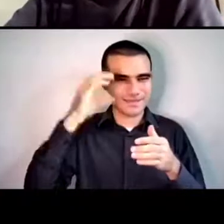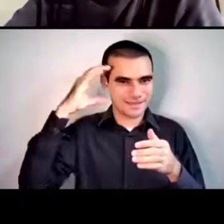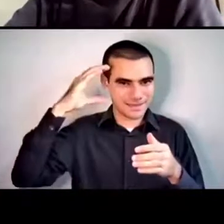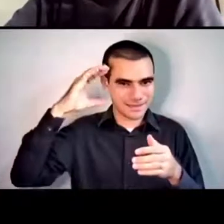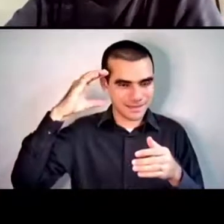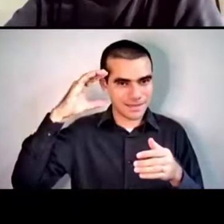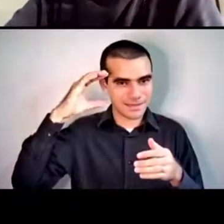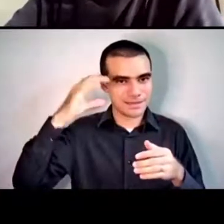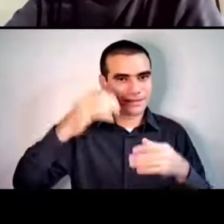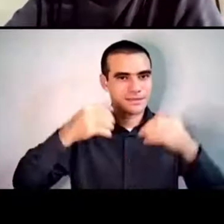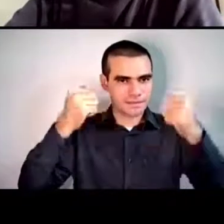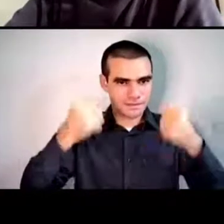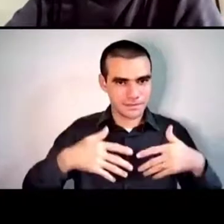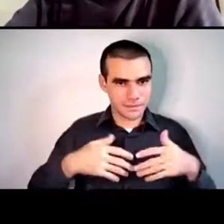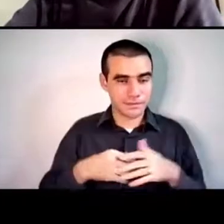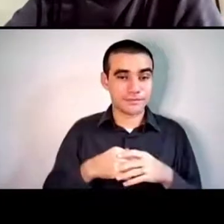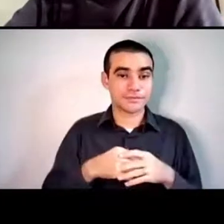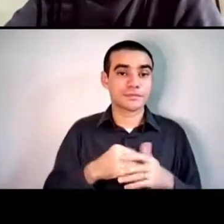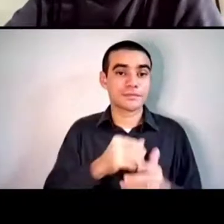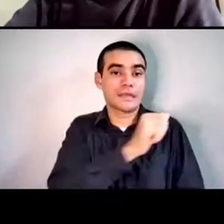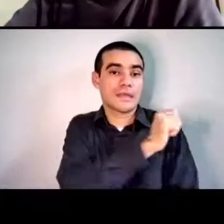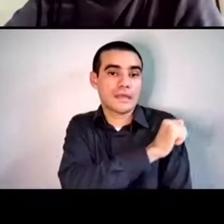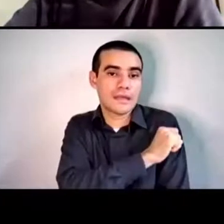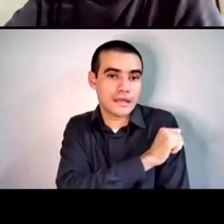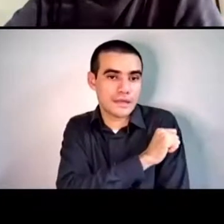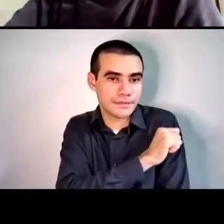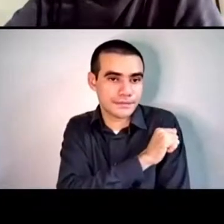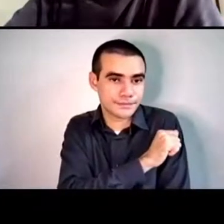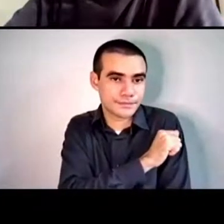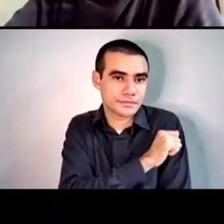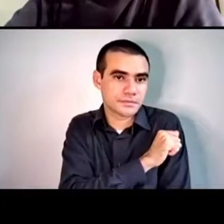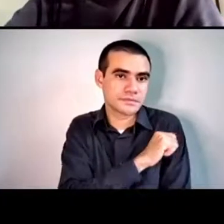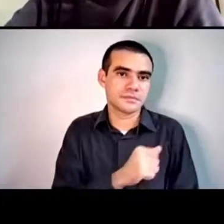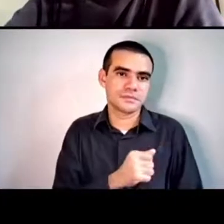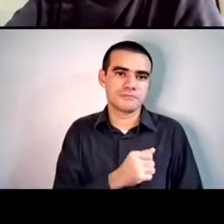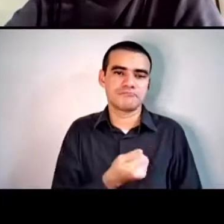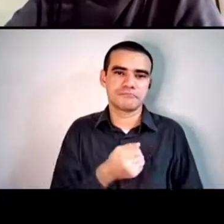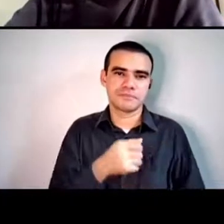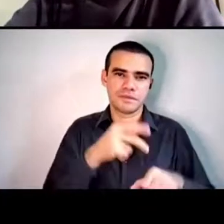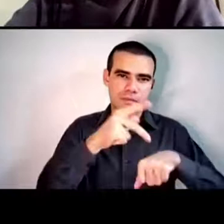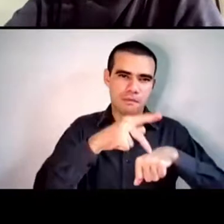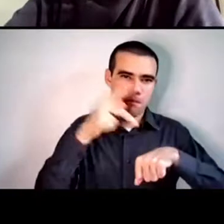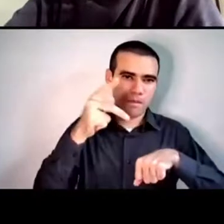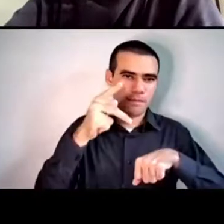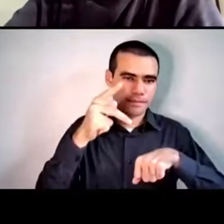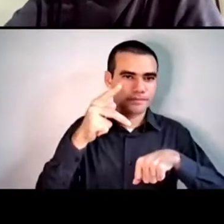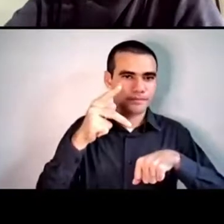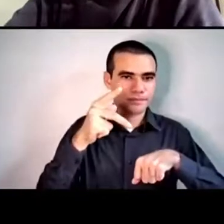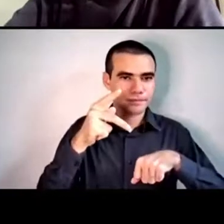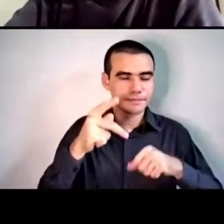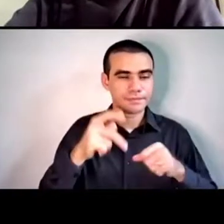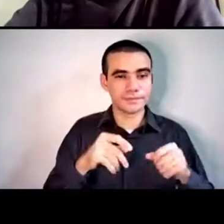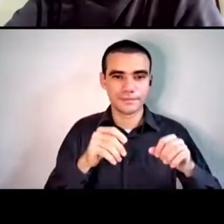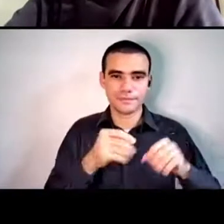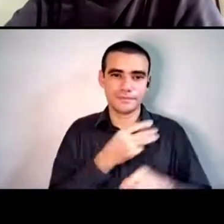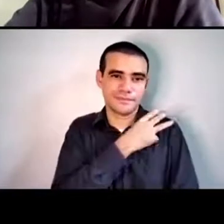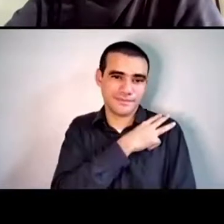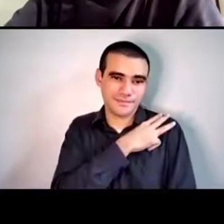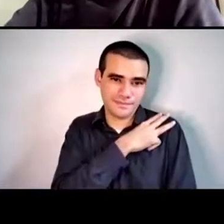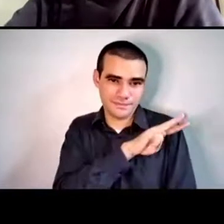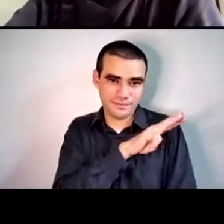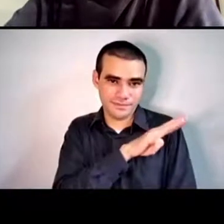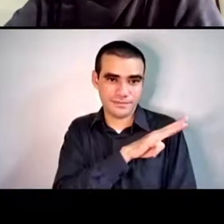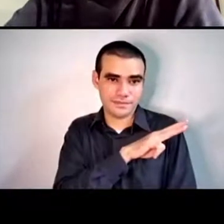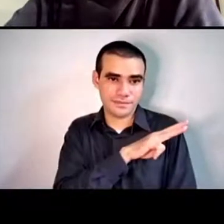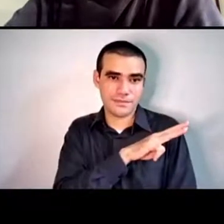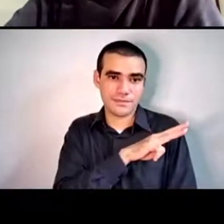talking about this event. And the students of the postgraduate studies in